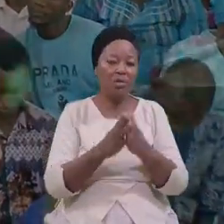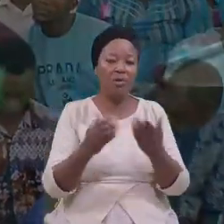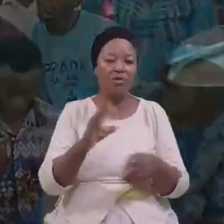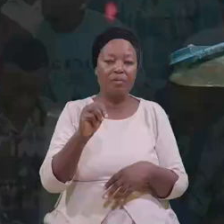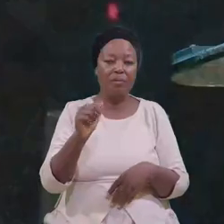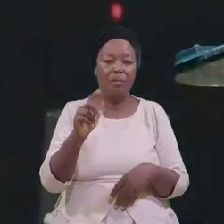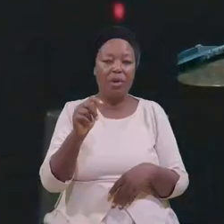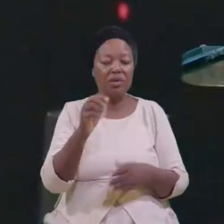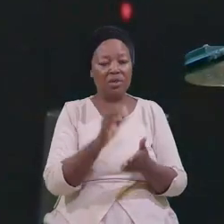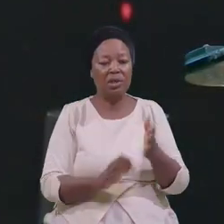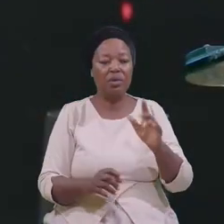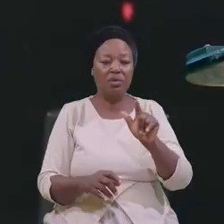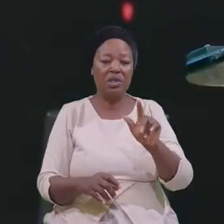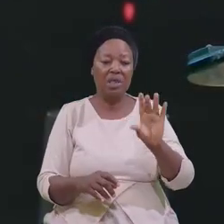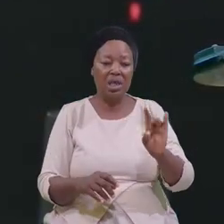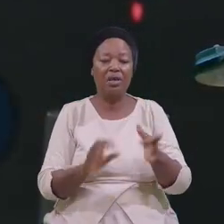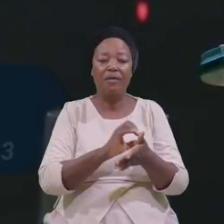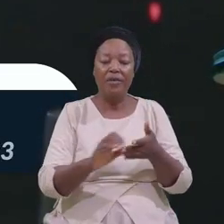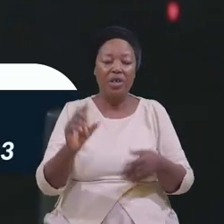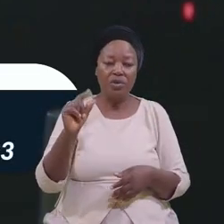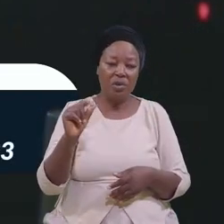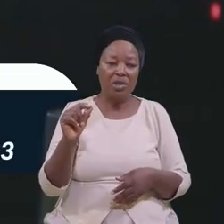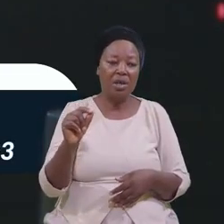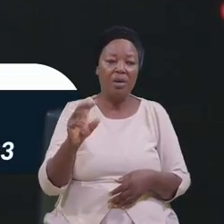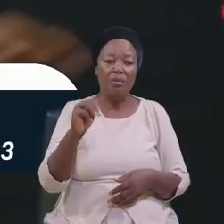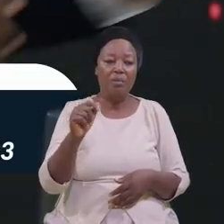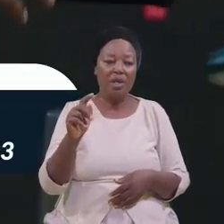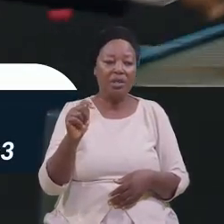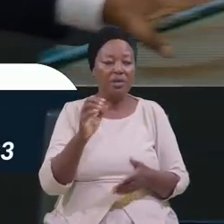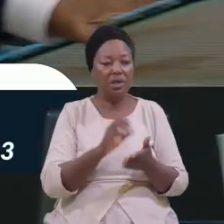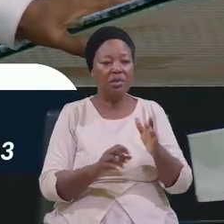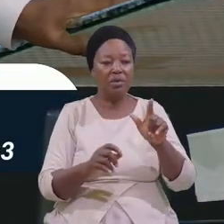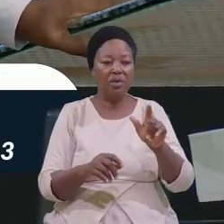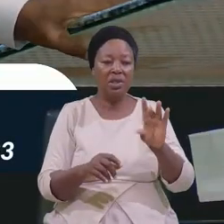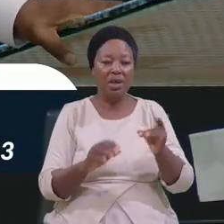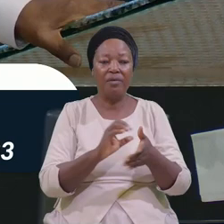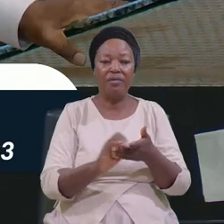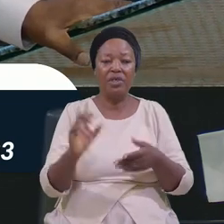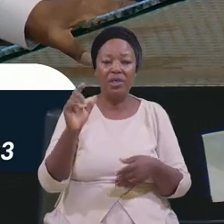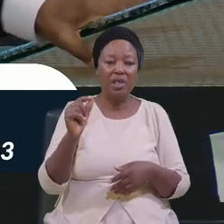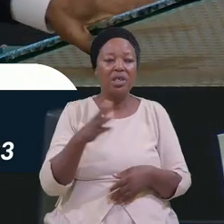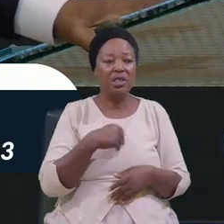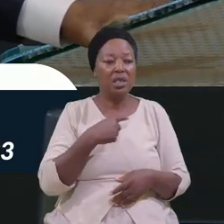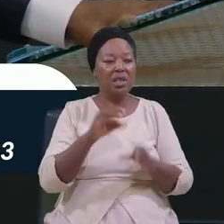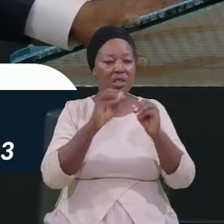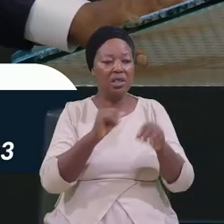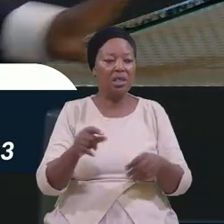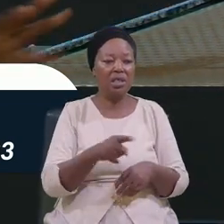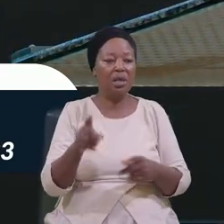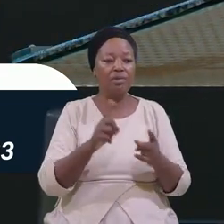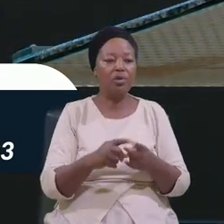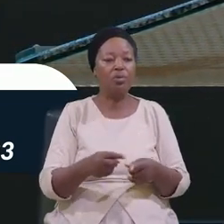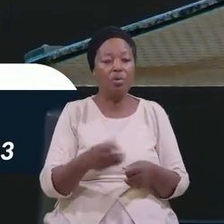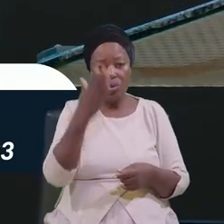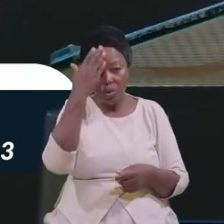we're looking at verse 20. In Matthew chapter 28, verse 20, it says, teaching them to observe